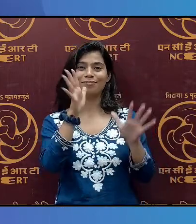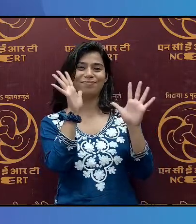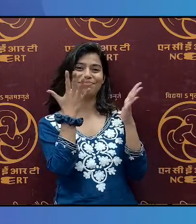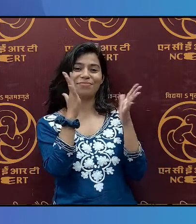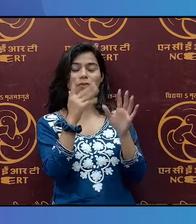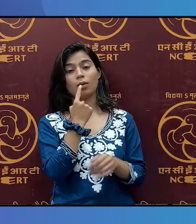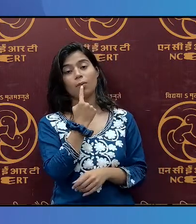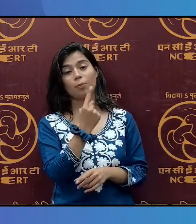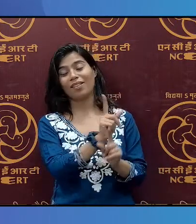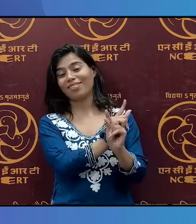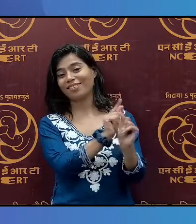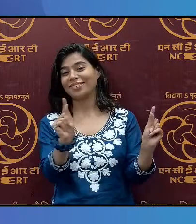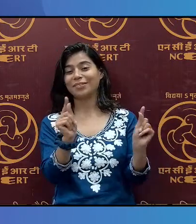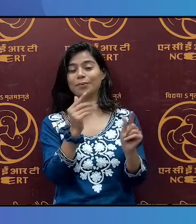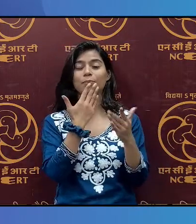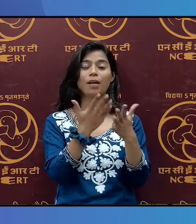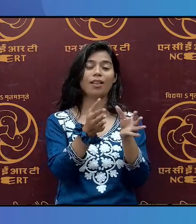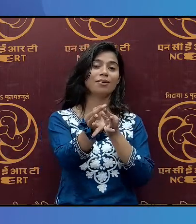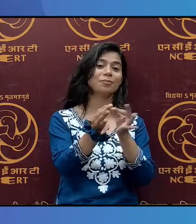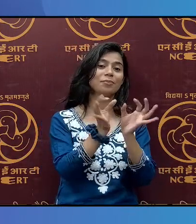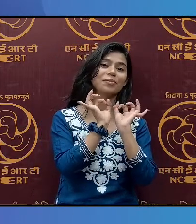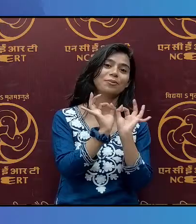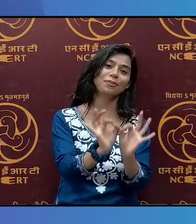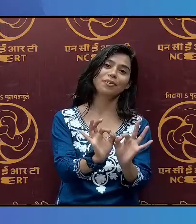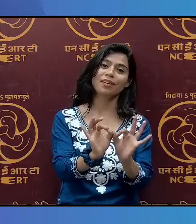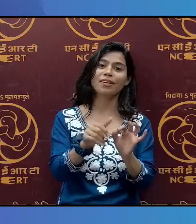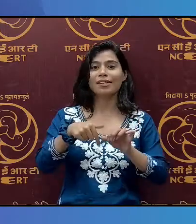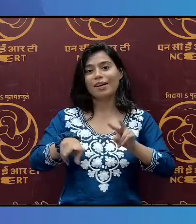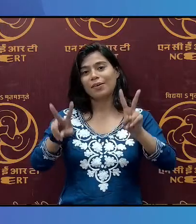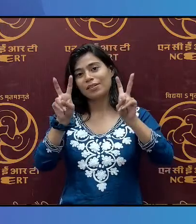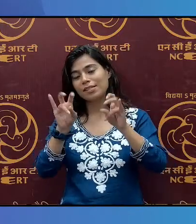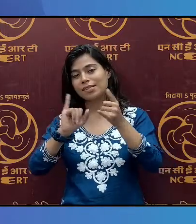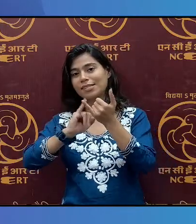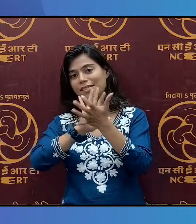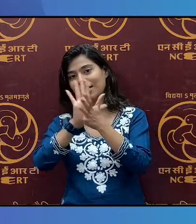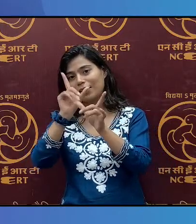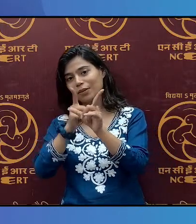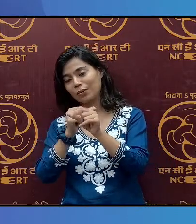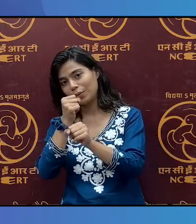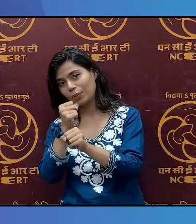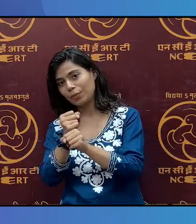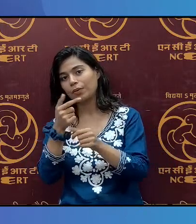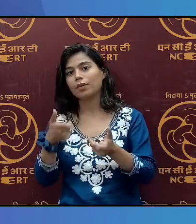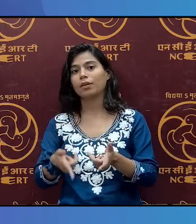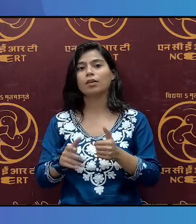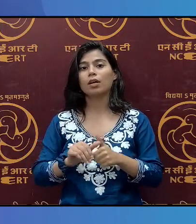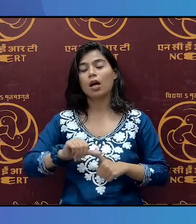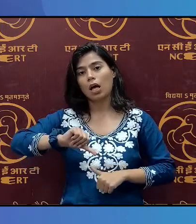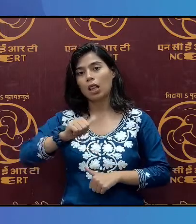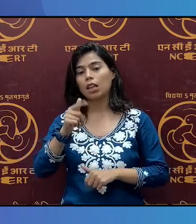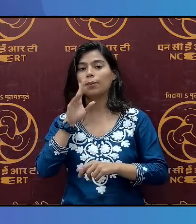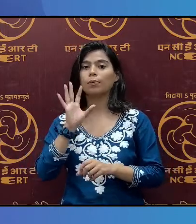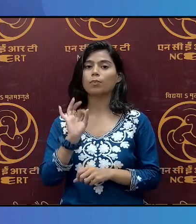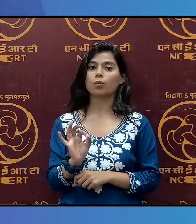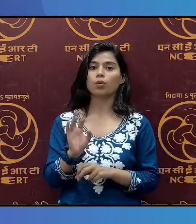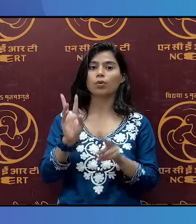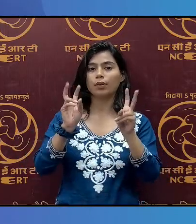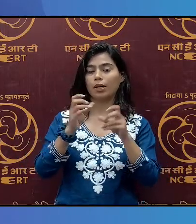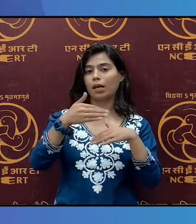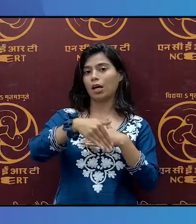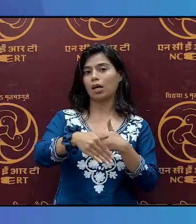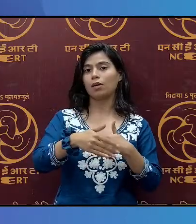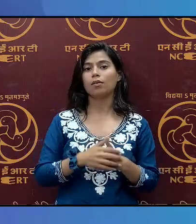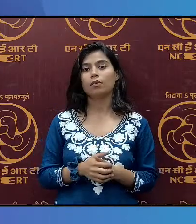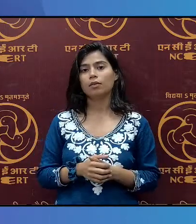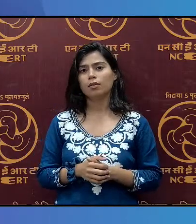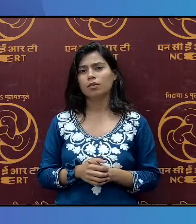your words, sir. Wonderful explanation. In today's Sahyog session, we are discussing another important topic. We'll move further.